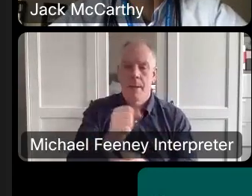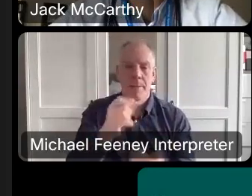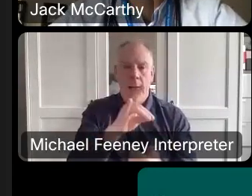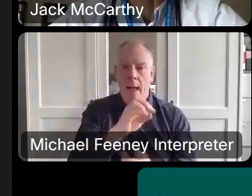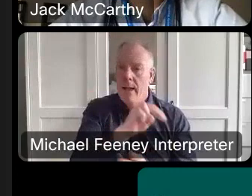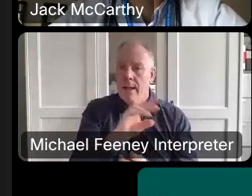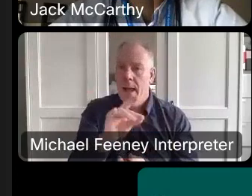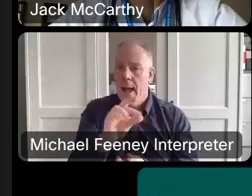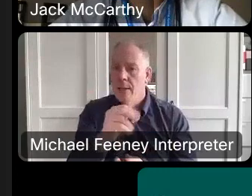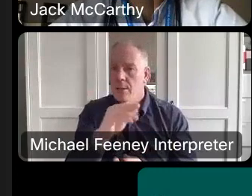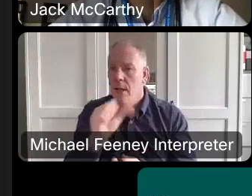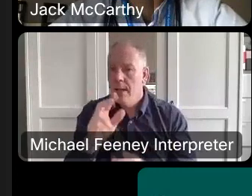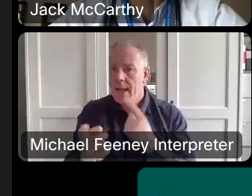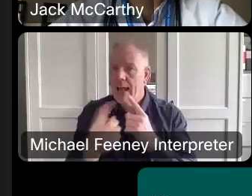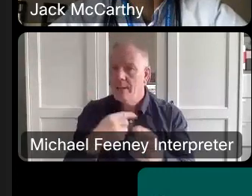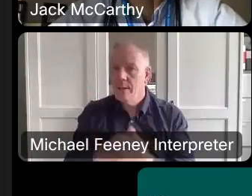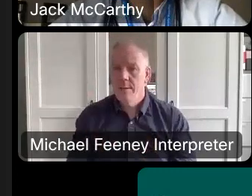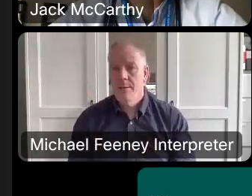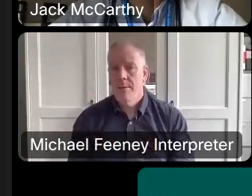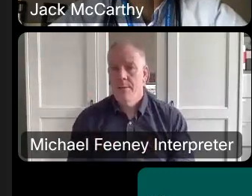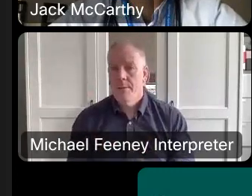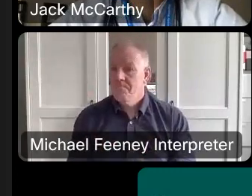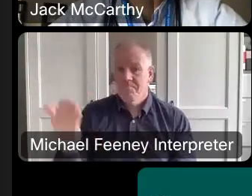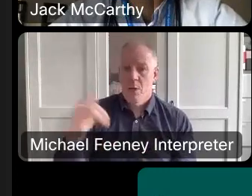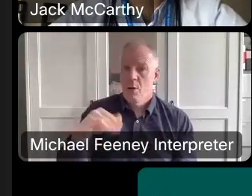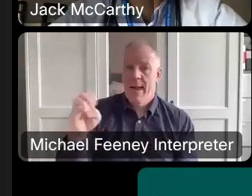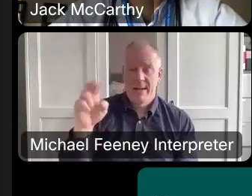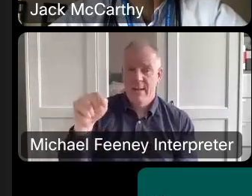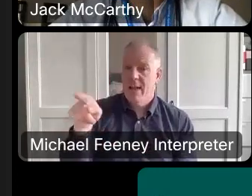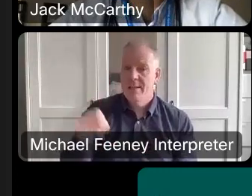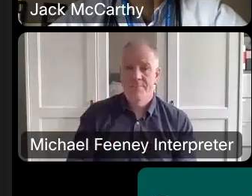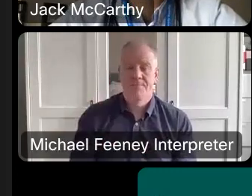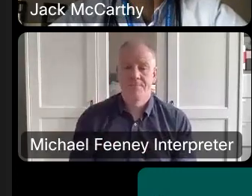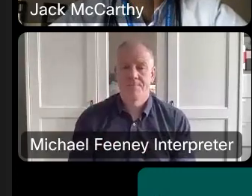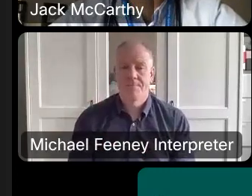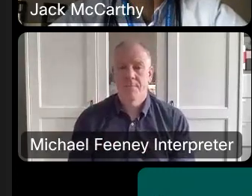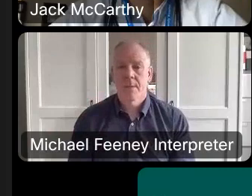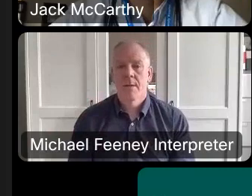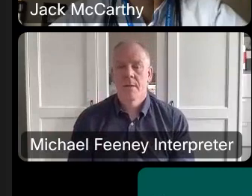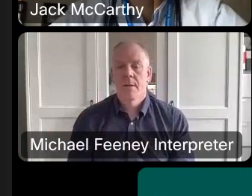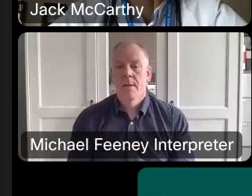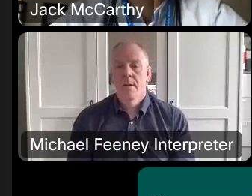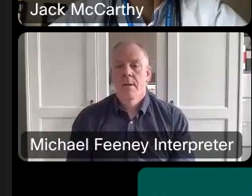Angela. Or Lorraine can do it. Yeah. Lorraine, yeah. Speak to it. Yes.